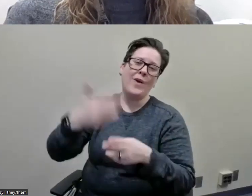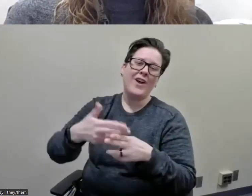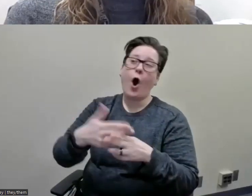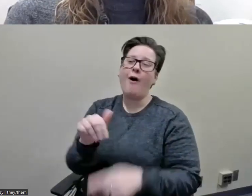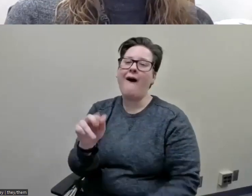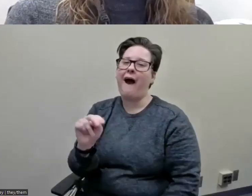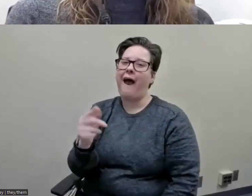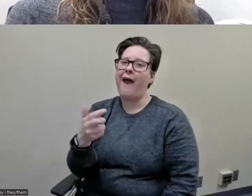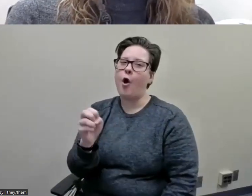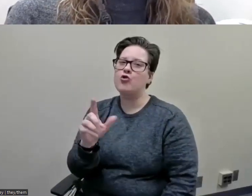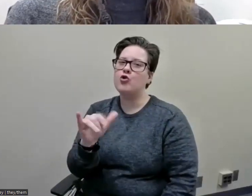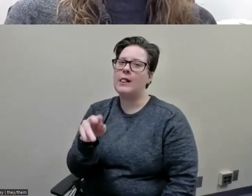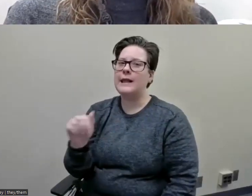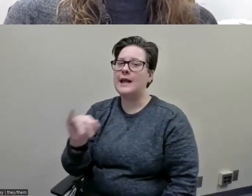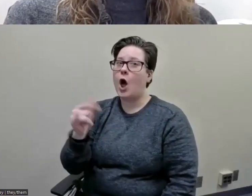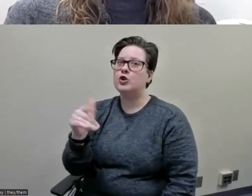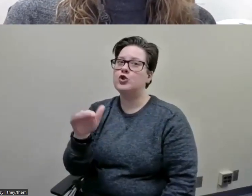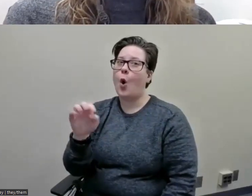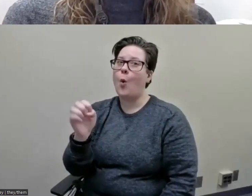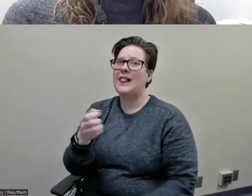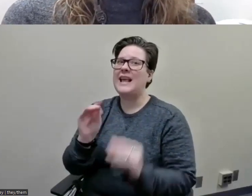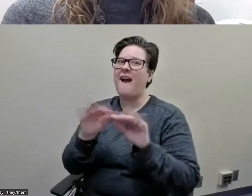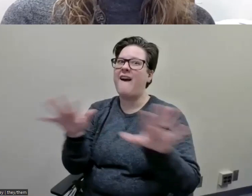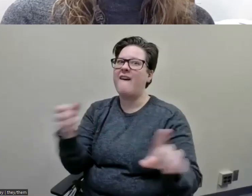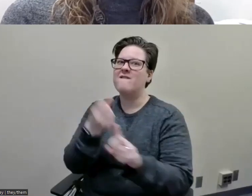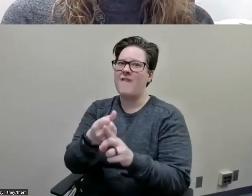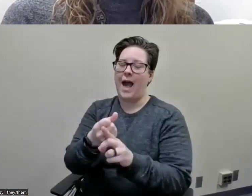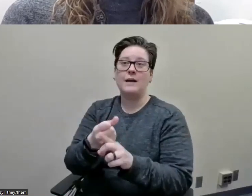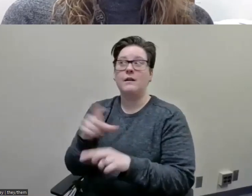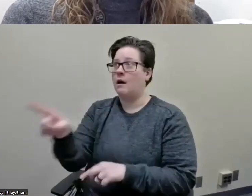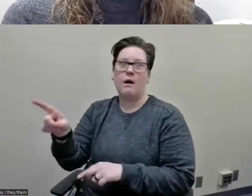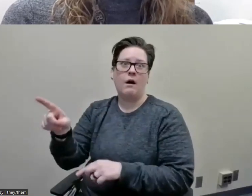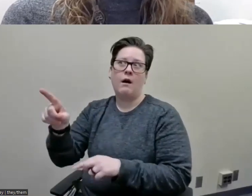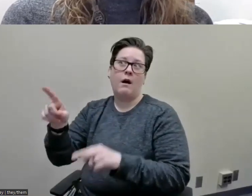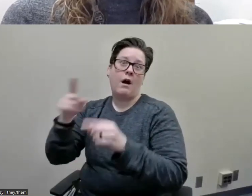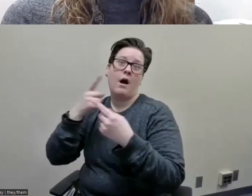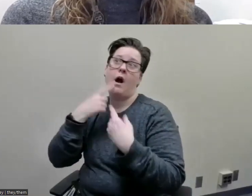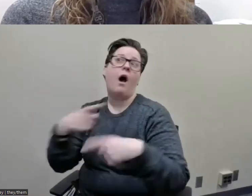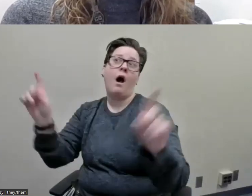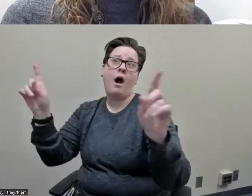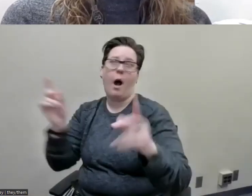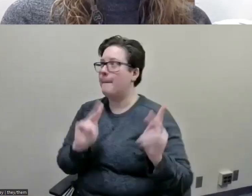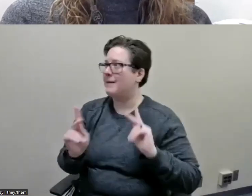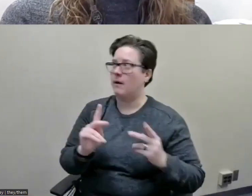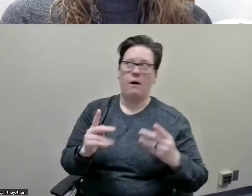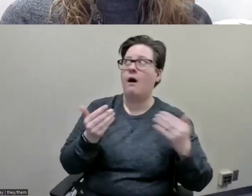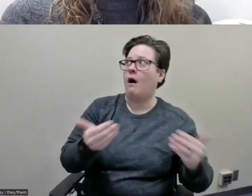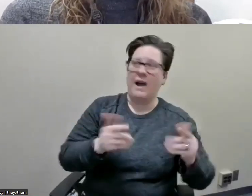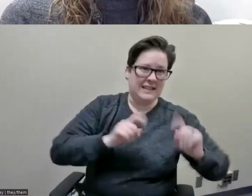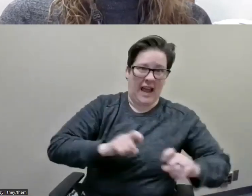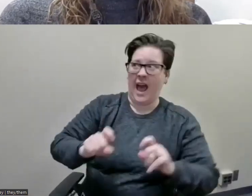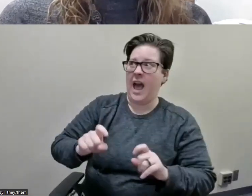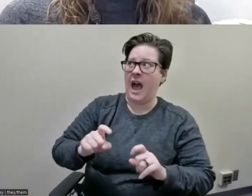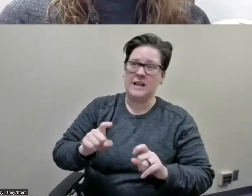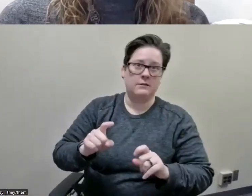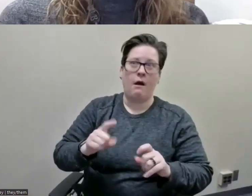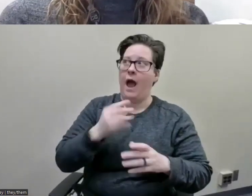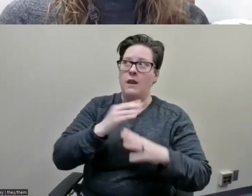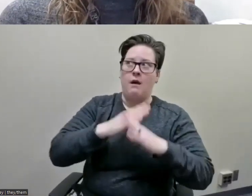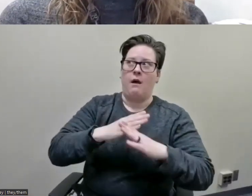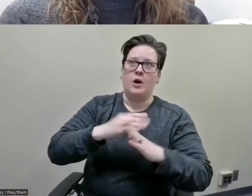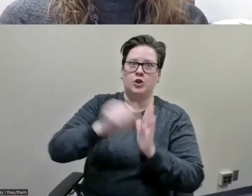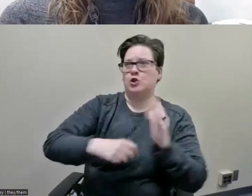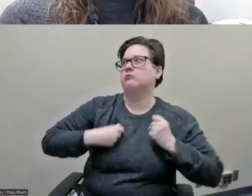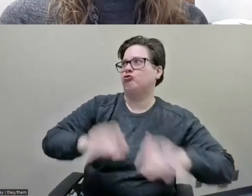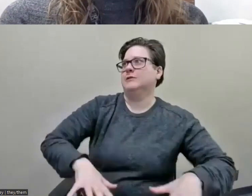effect, where people came out and were getting tested and doing a lot of preventative surgeries. If someone